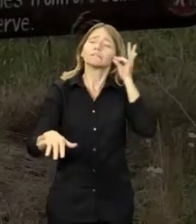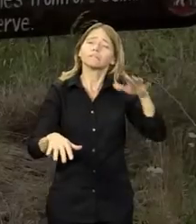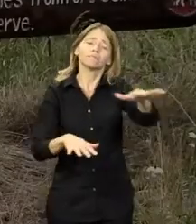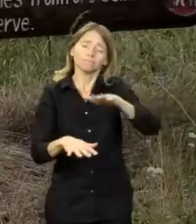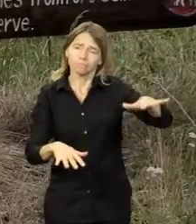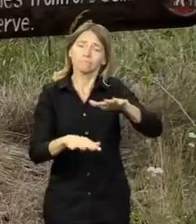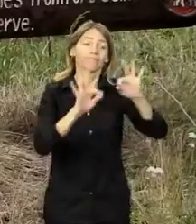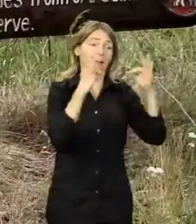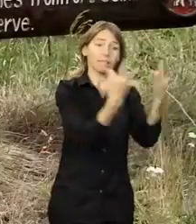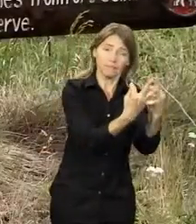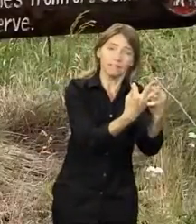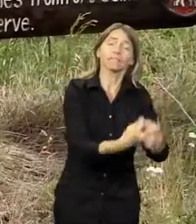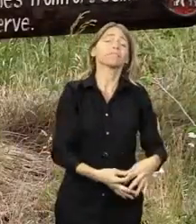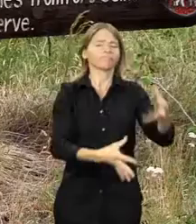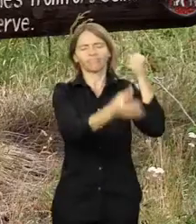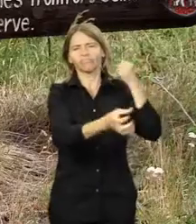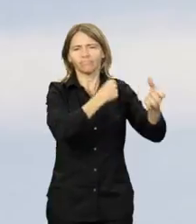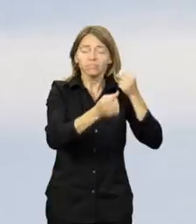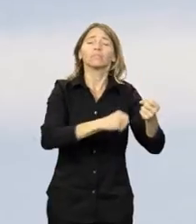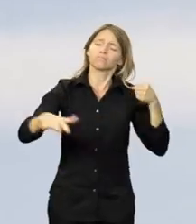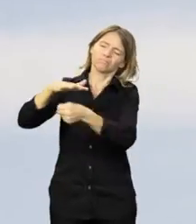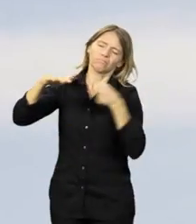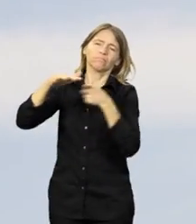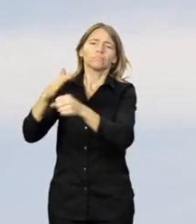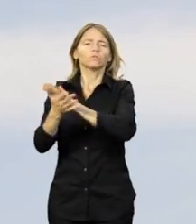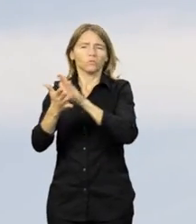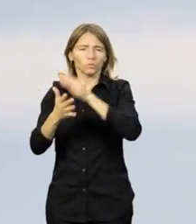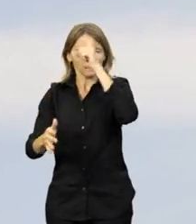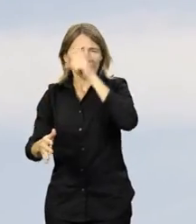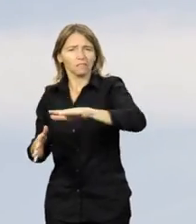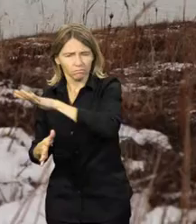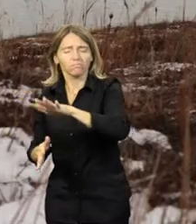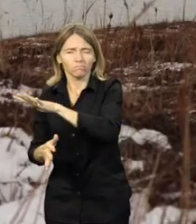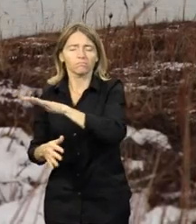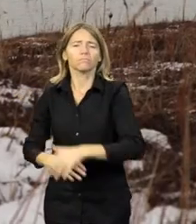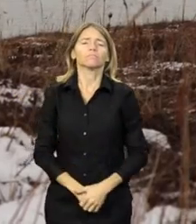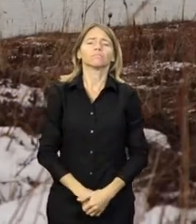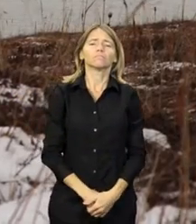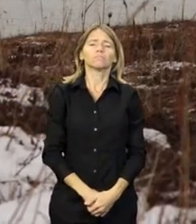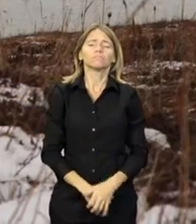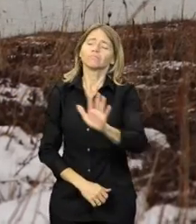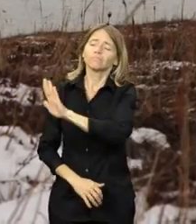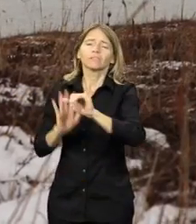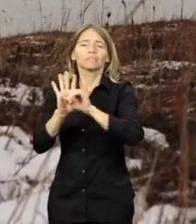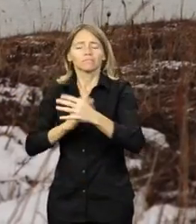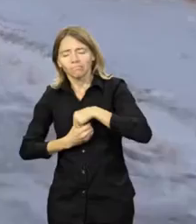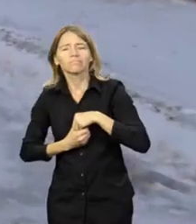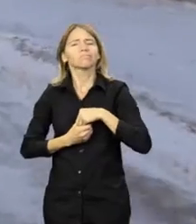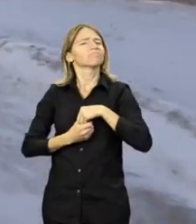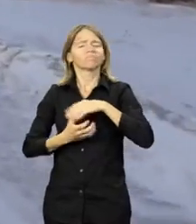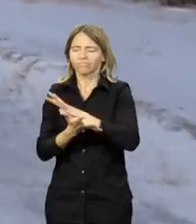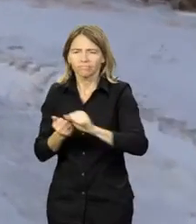Between 1870 and 1996, more than 150,000 Indigenous children were taken from their families